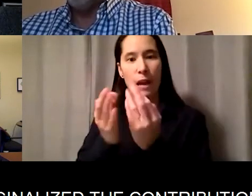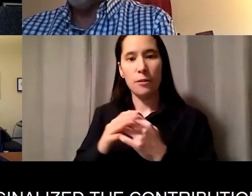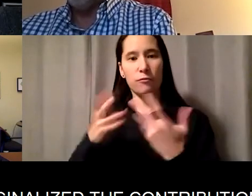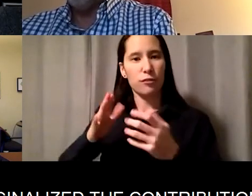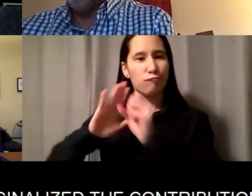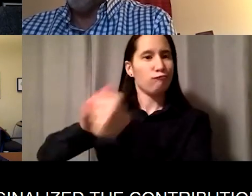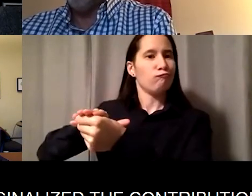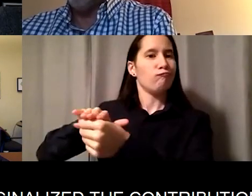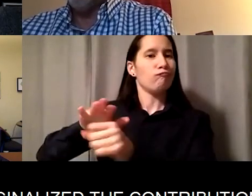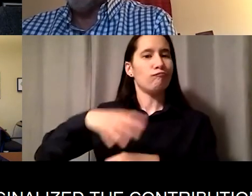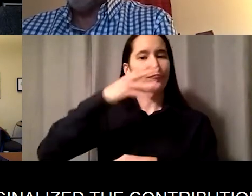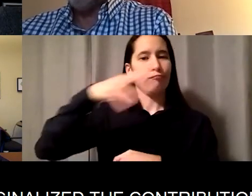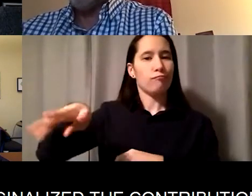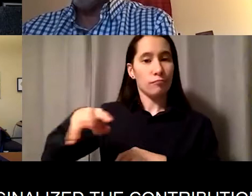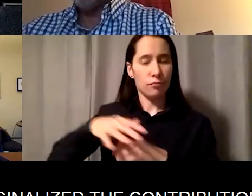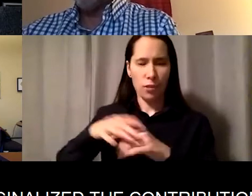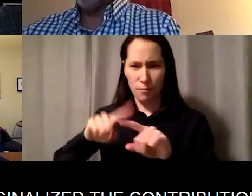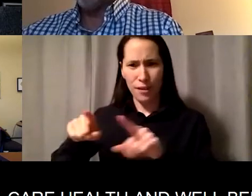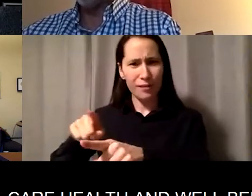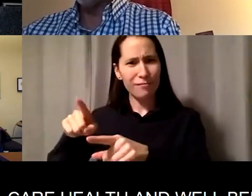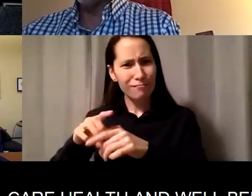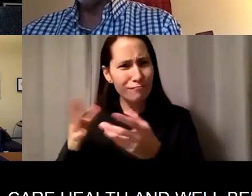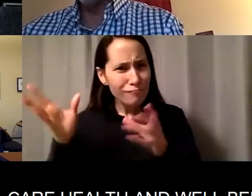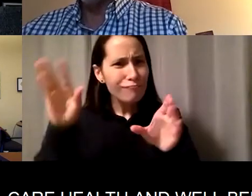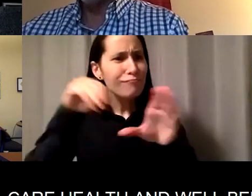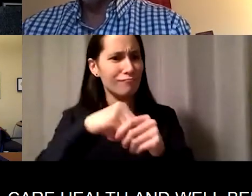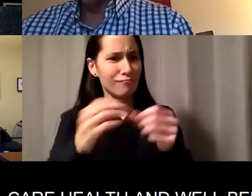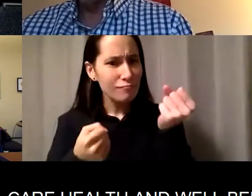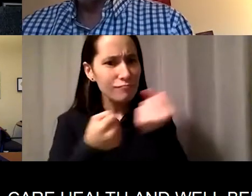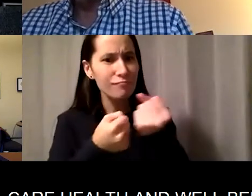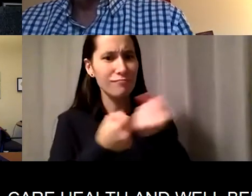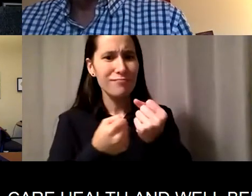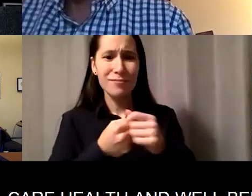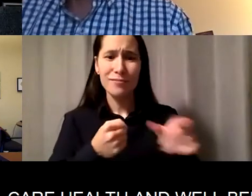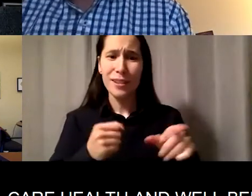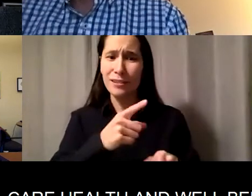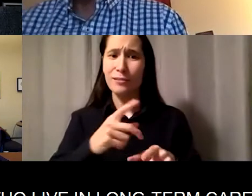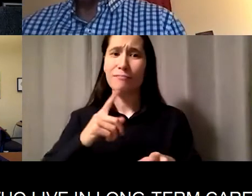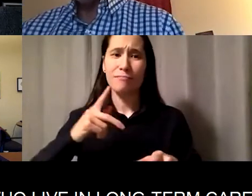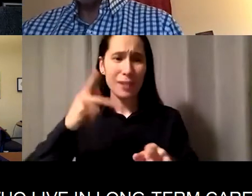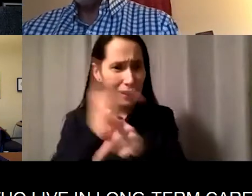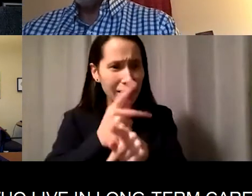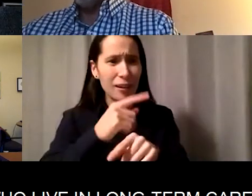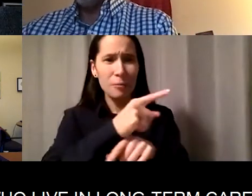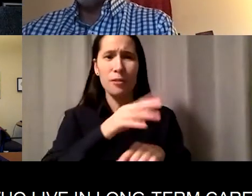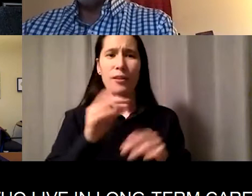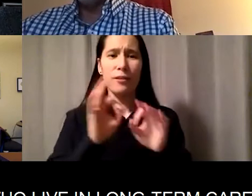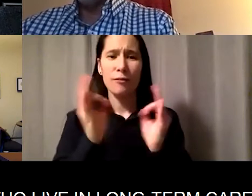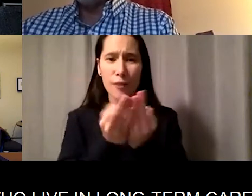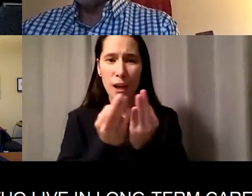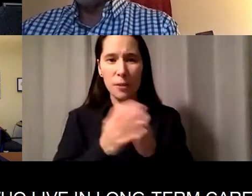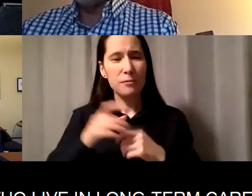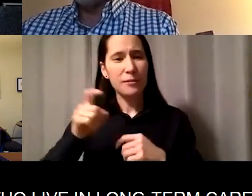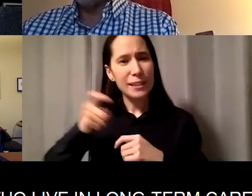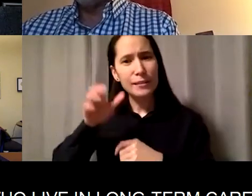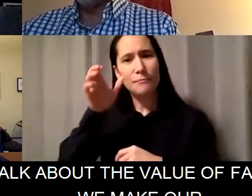marginalized the contribution they make to the actual care, health, and well-being of the people who live in long-term care. We